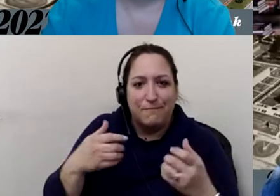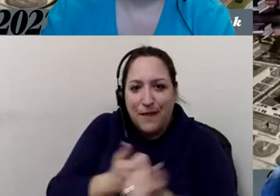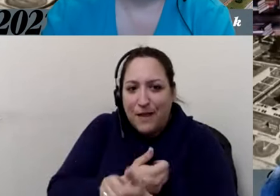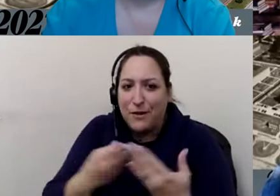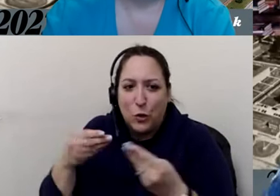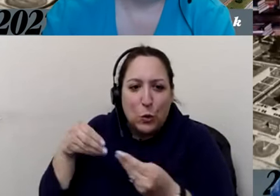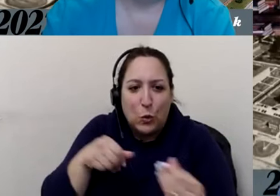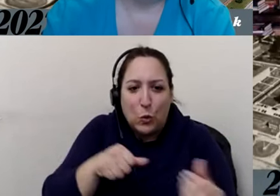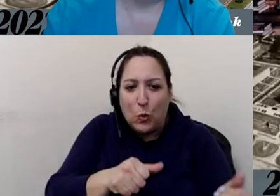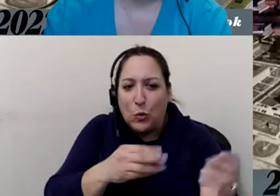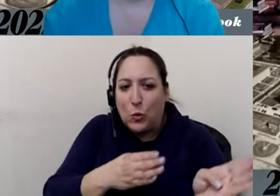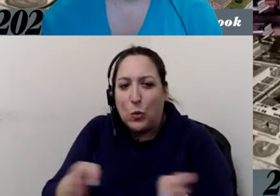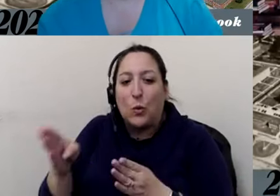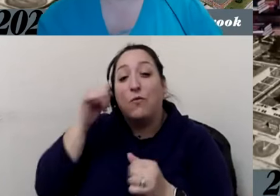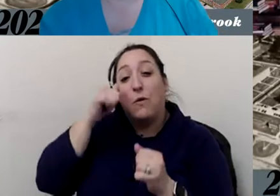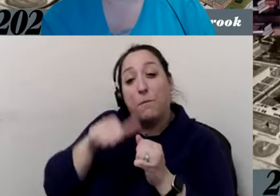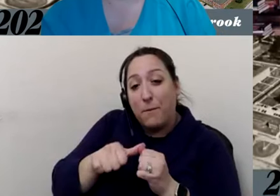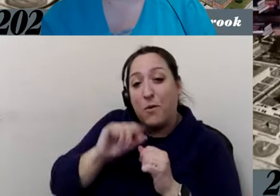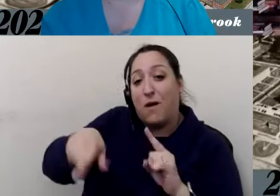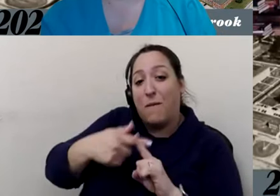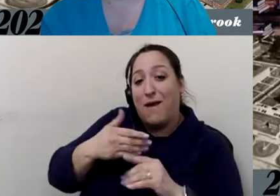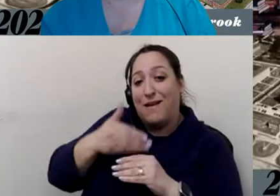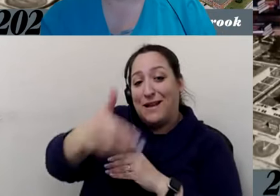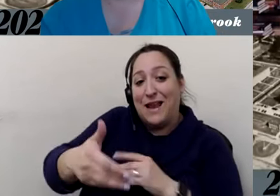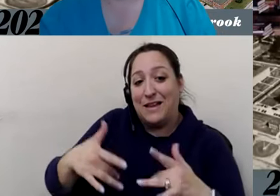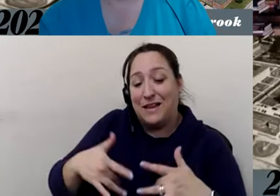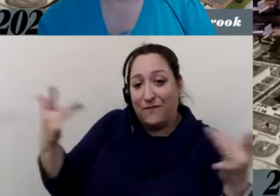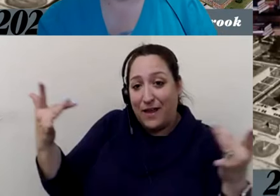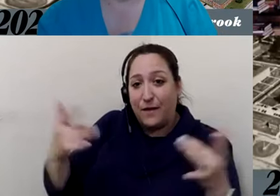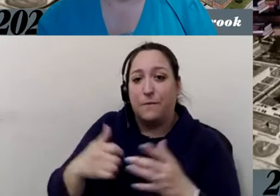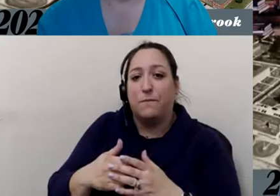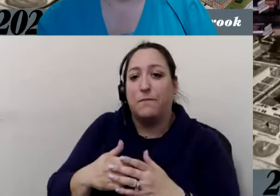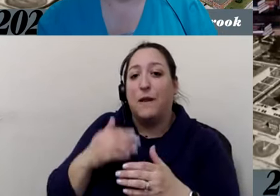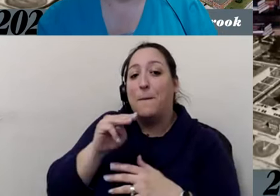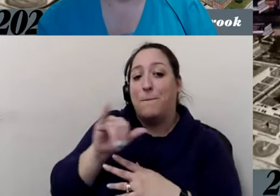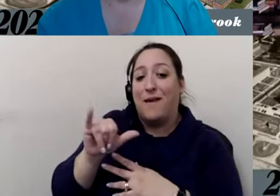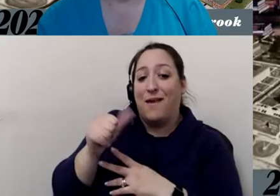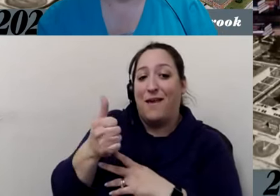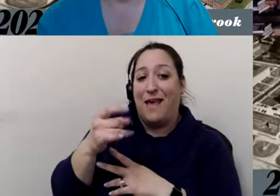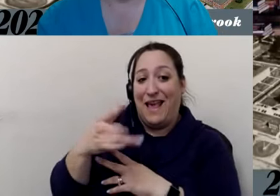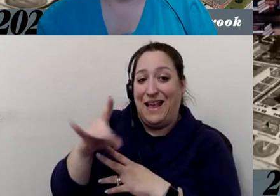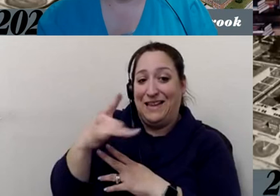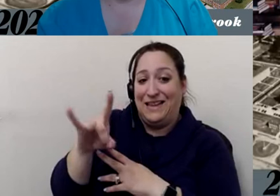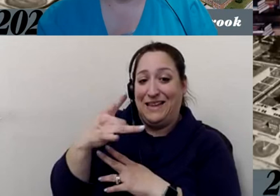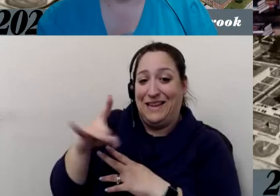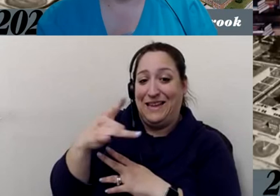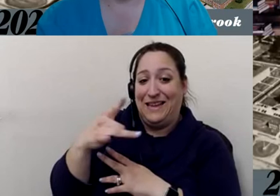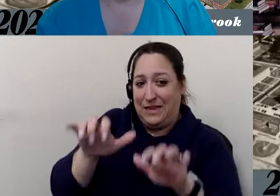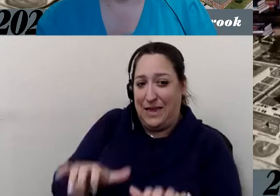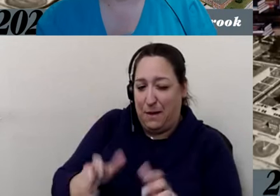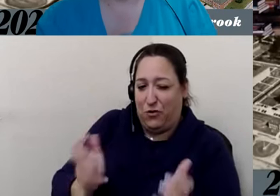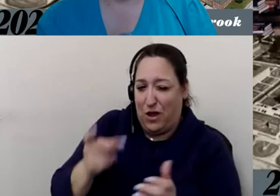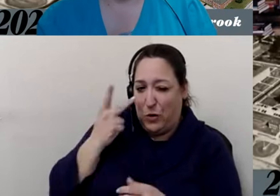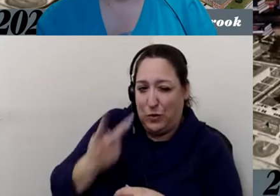smoothly. Don't forget about our next event. It's gonna be on May 18. There's the information in the